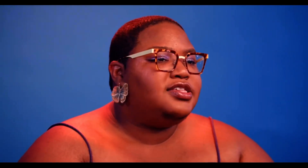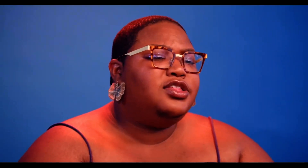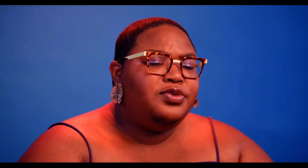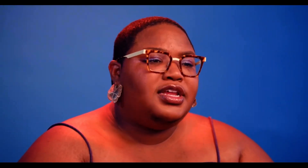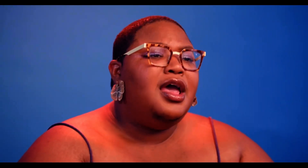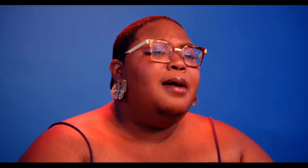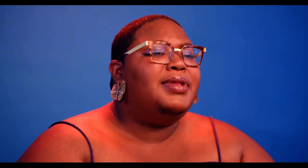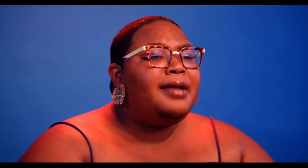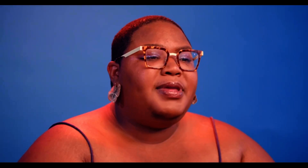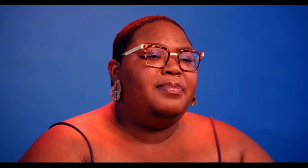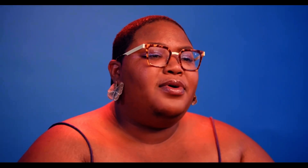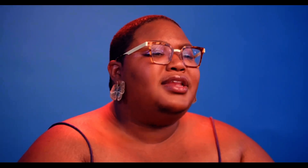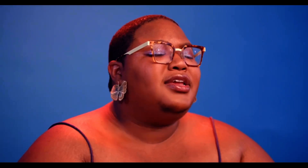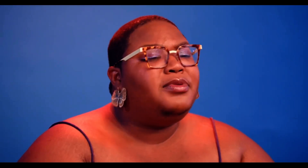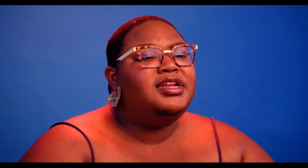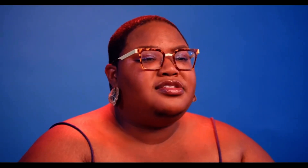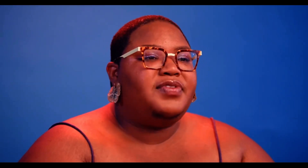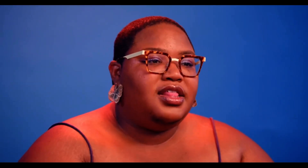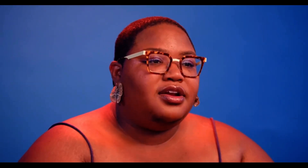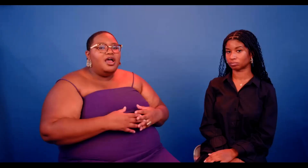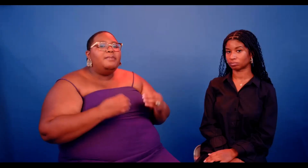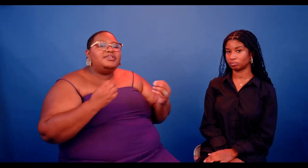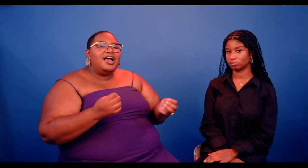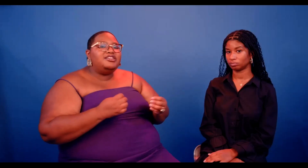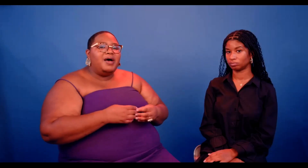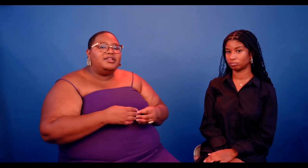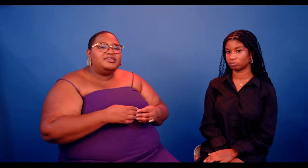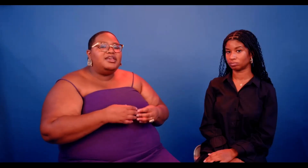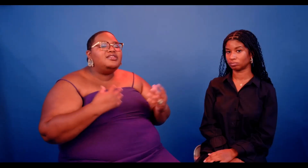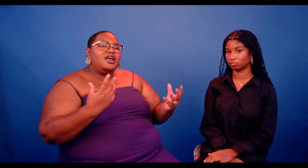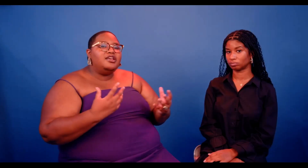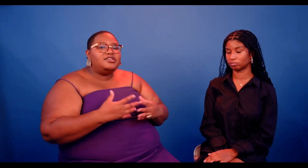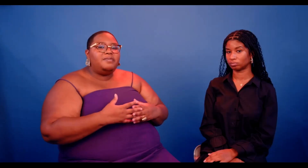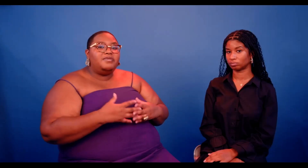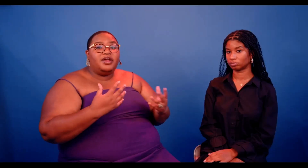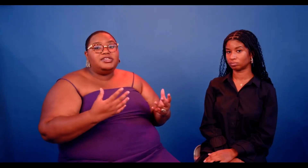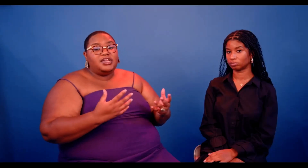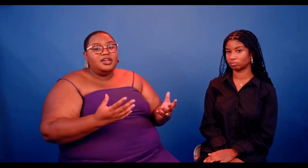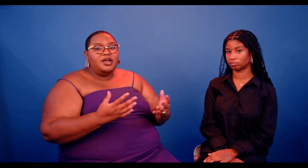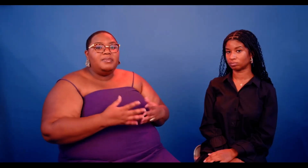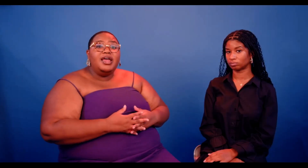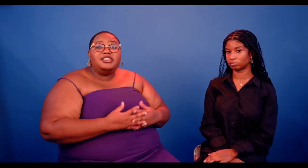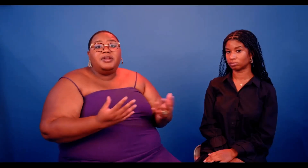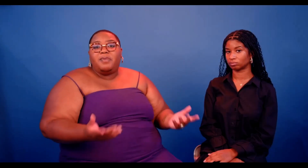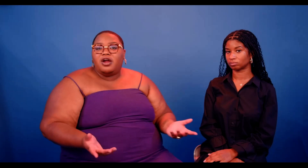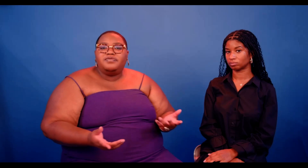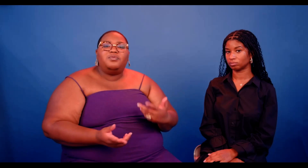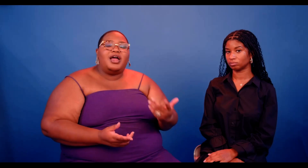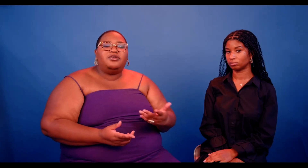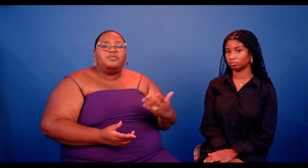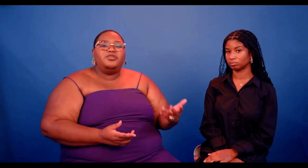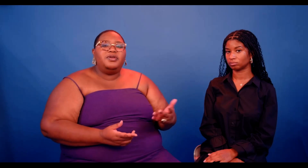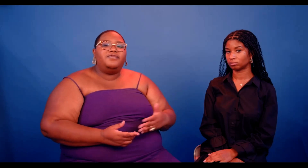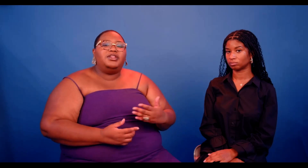often excluded Black people and communities of color. Besides policy, the concept of guaranteed income has been a part